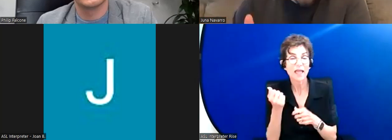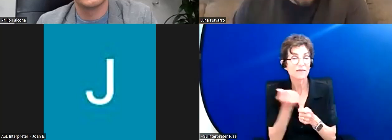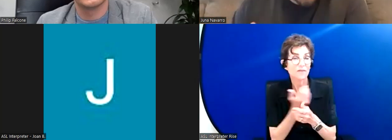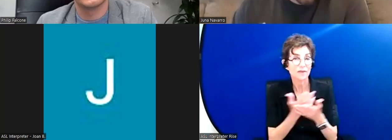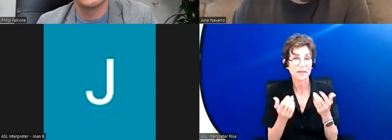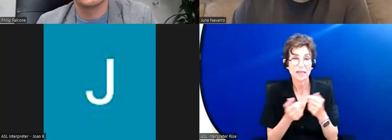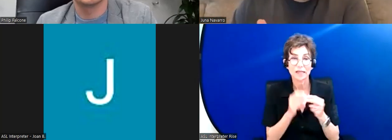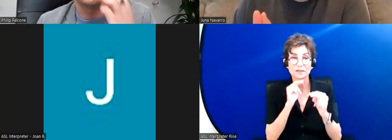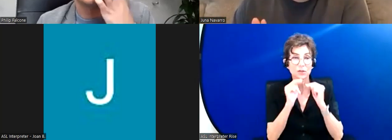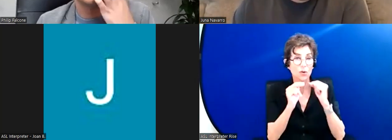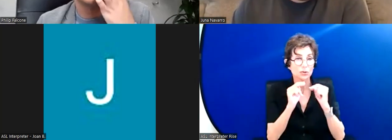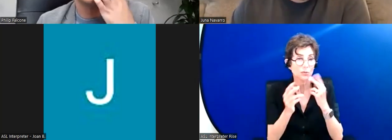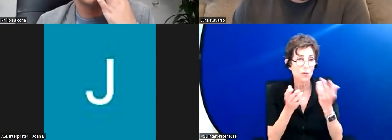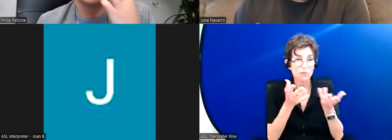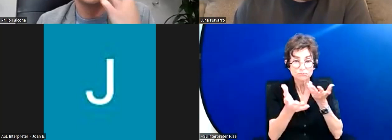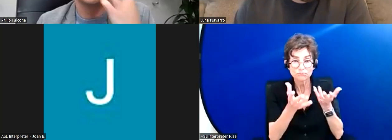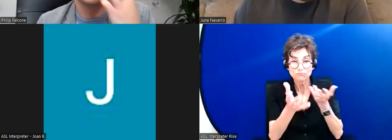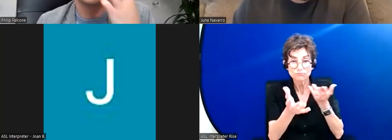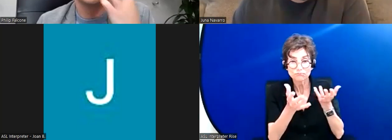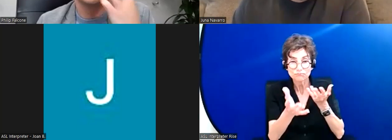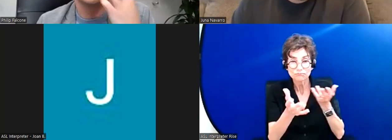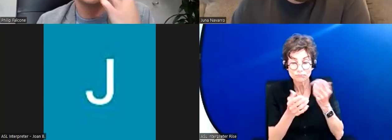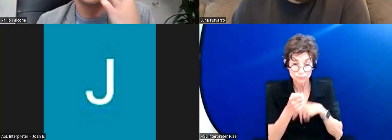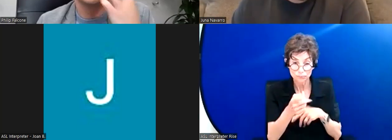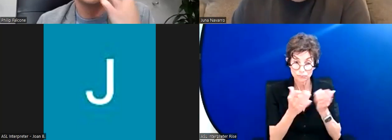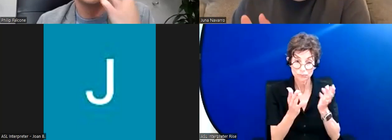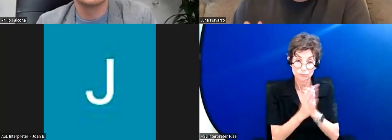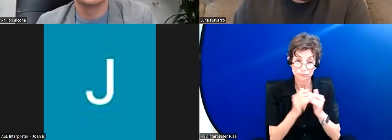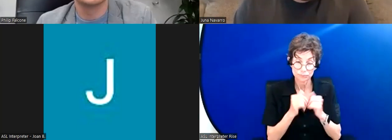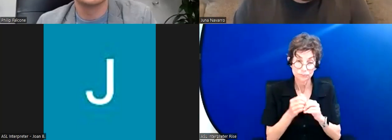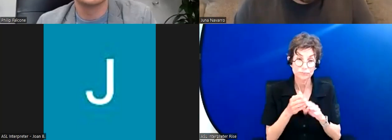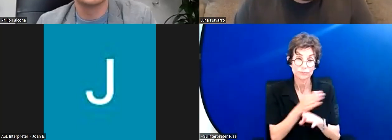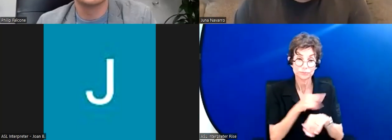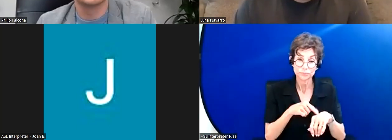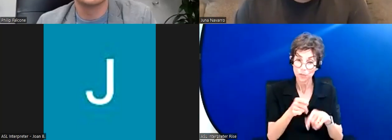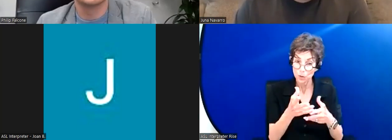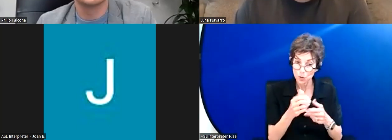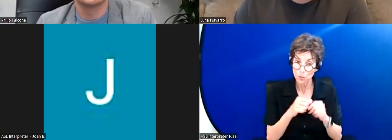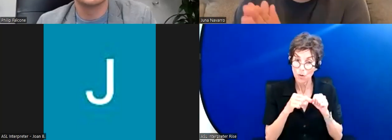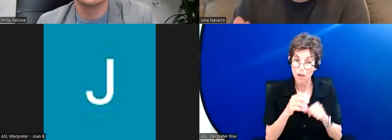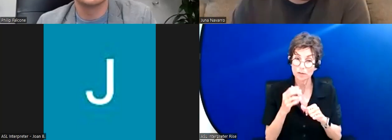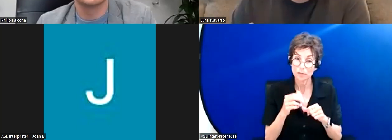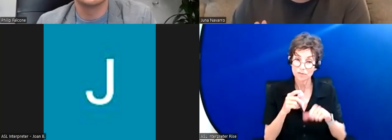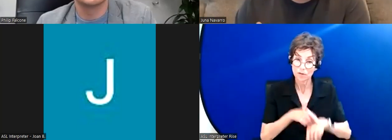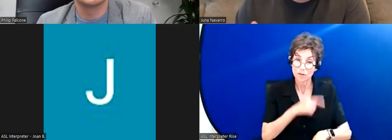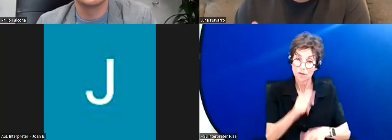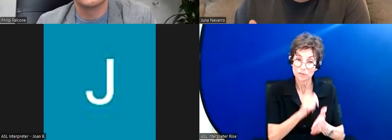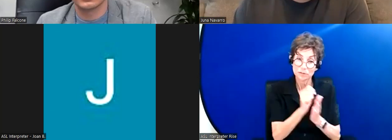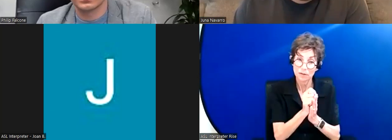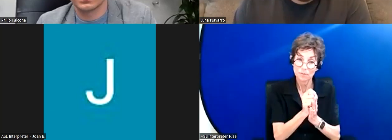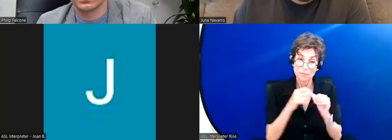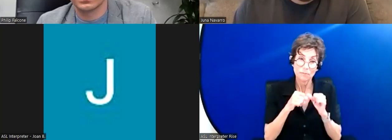the organization. Are you looking for something long-standing? If so, this is the plan. And I think it has to come from the artist. I don't